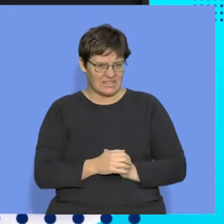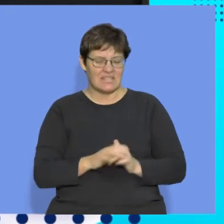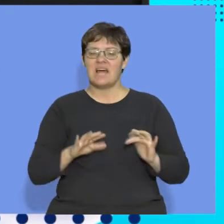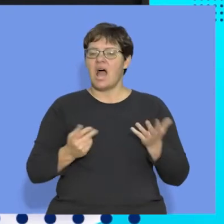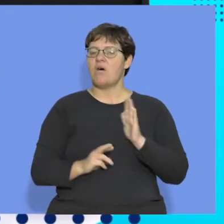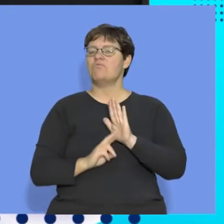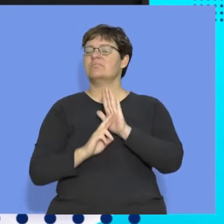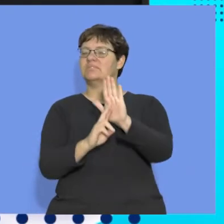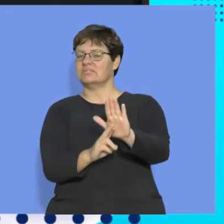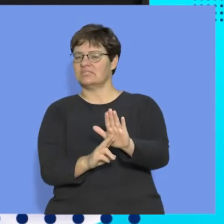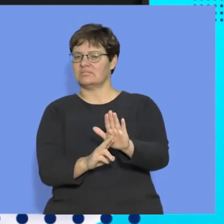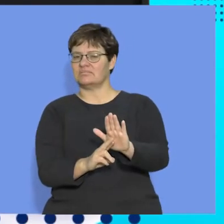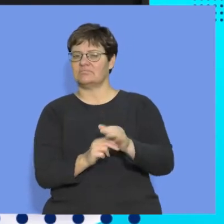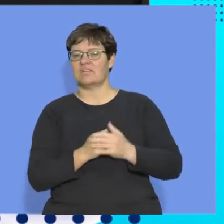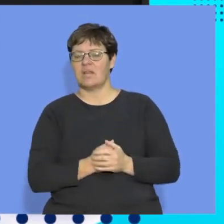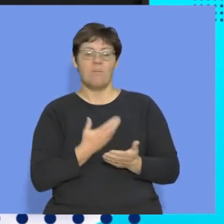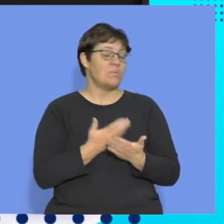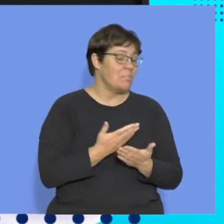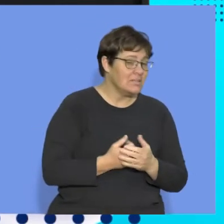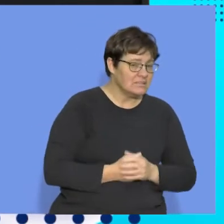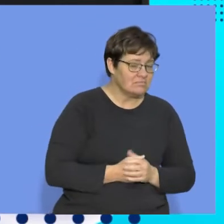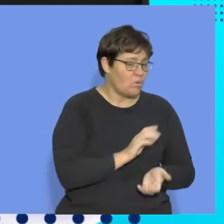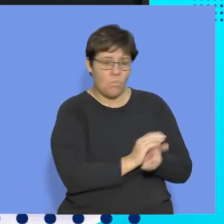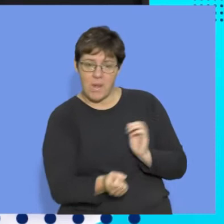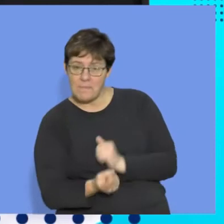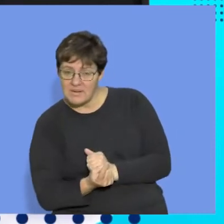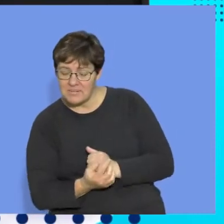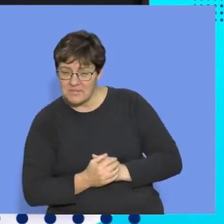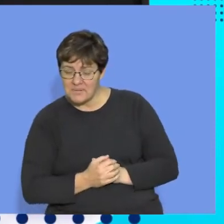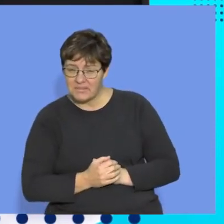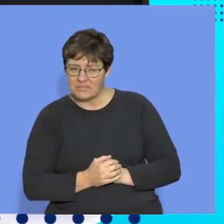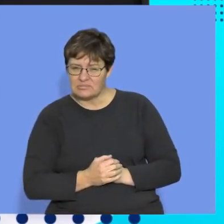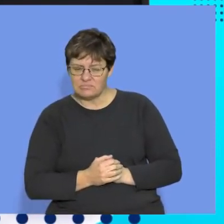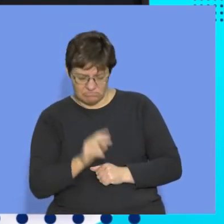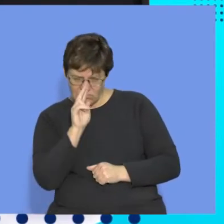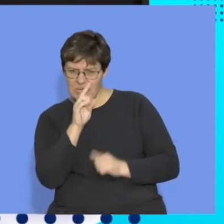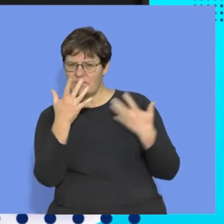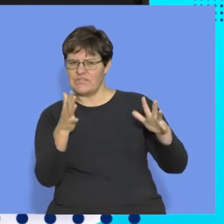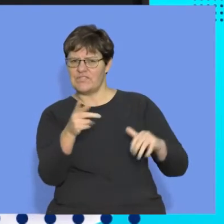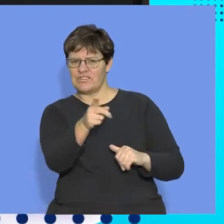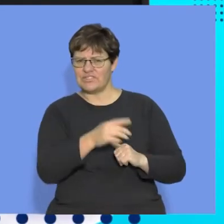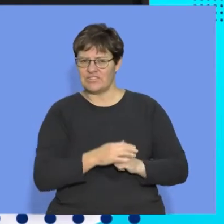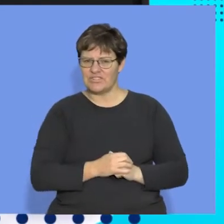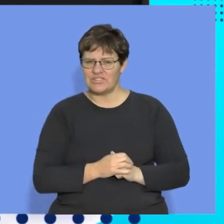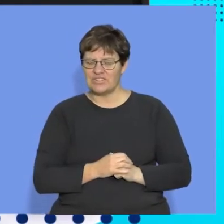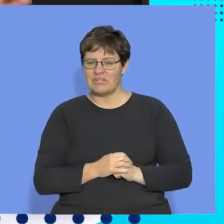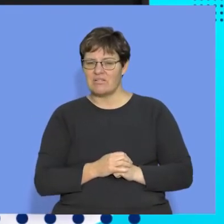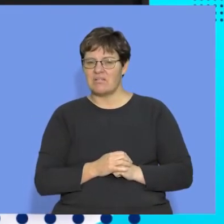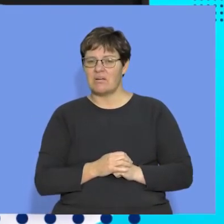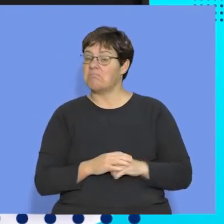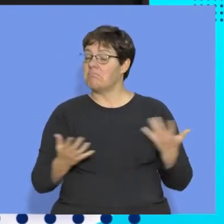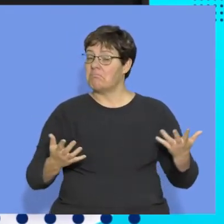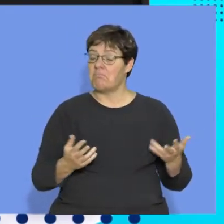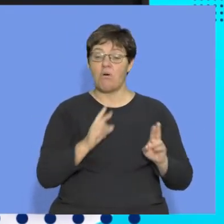representing probabilities, what is happening, okay? And you have probably seen that, okay? With a